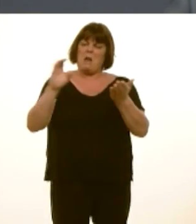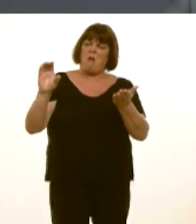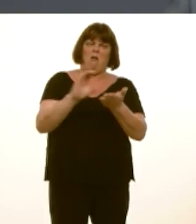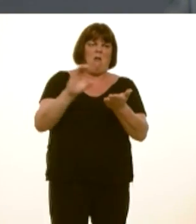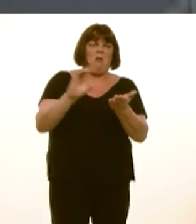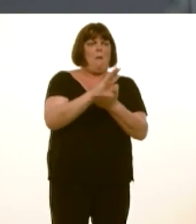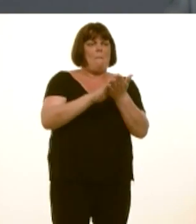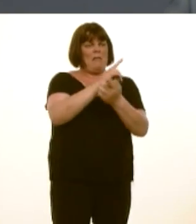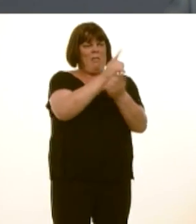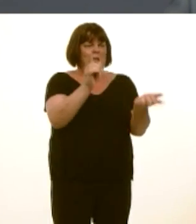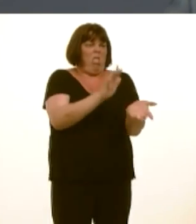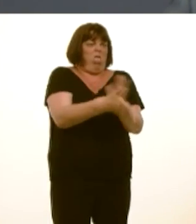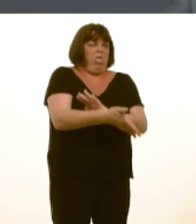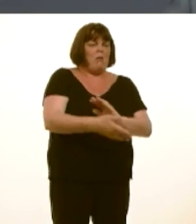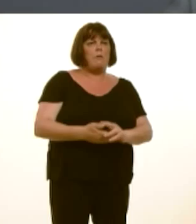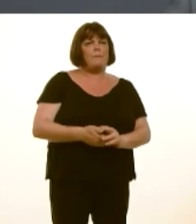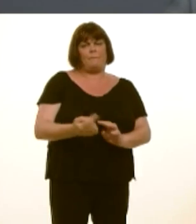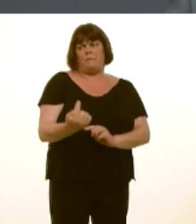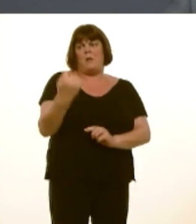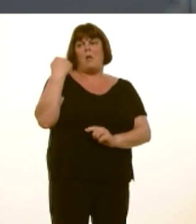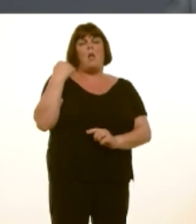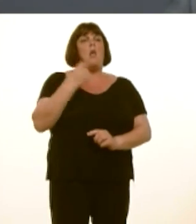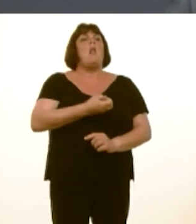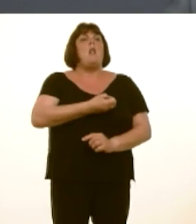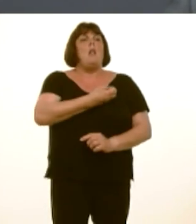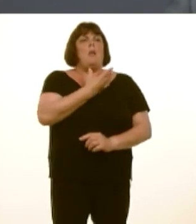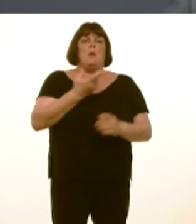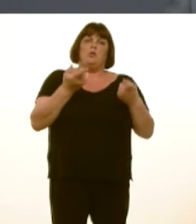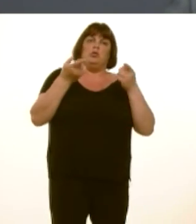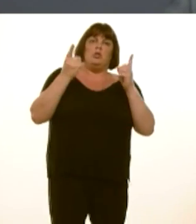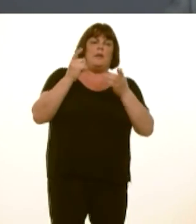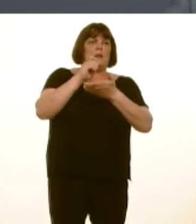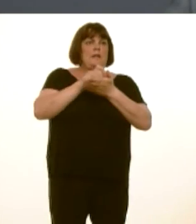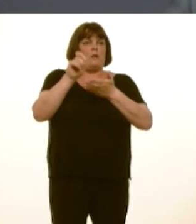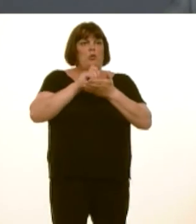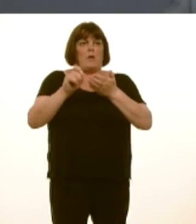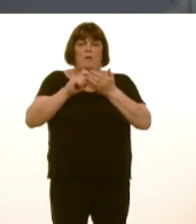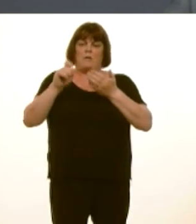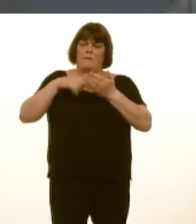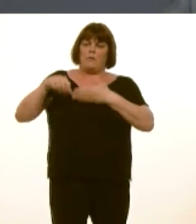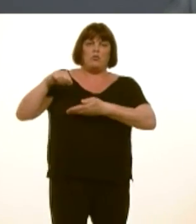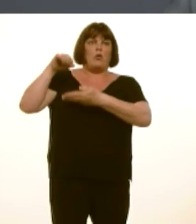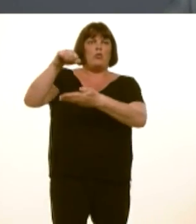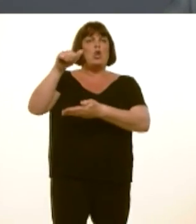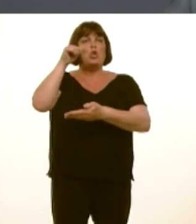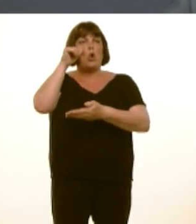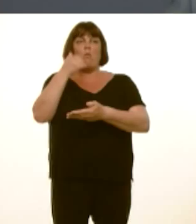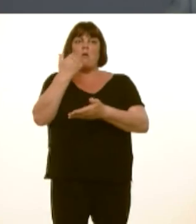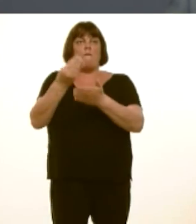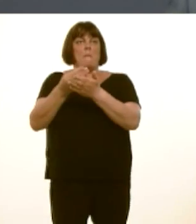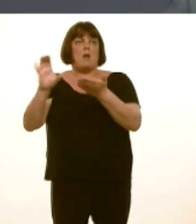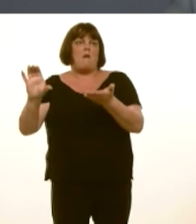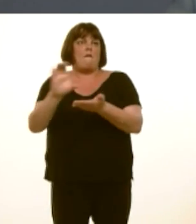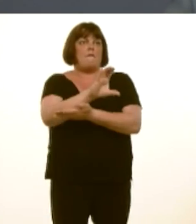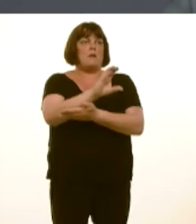underinvestment. If the then Labour Chief Secretary to the Treasury knew that Wales was being short-changed almost a